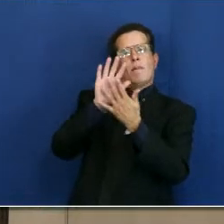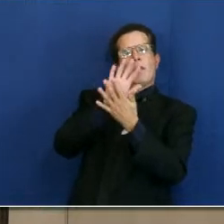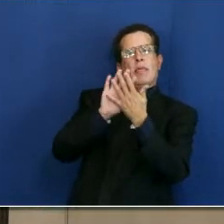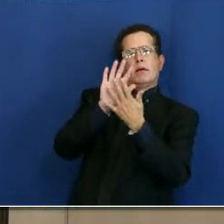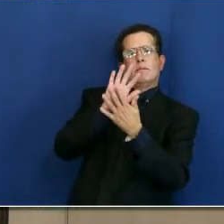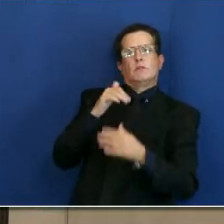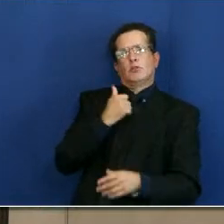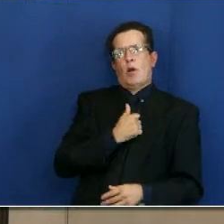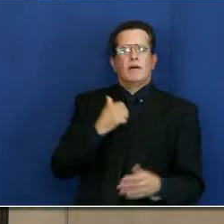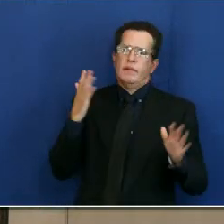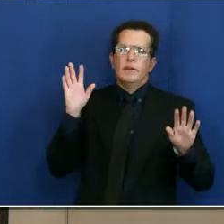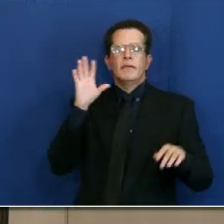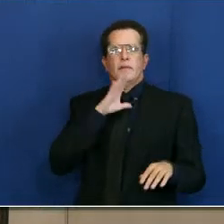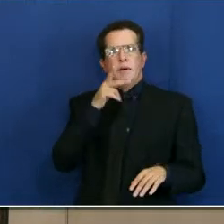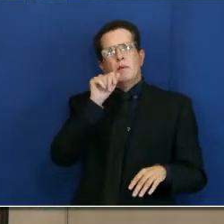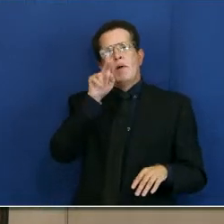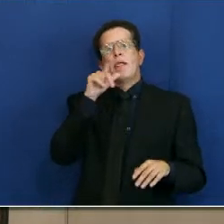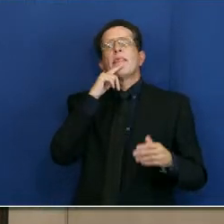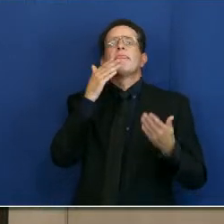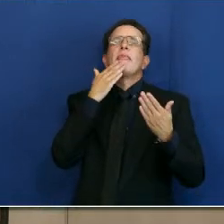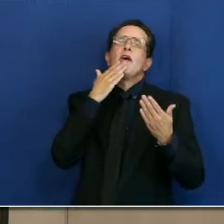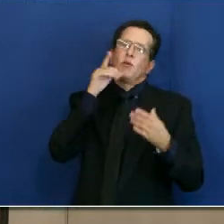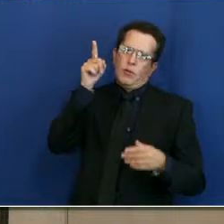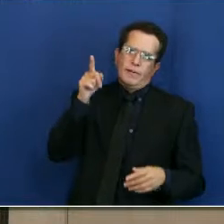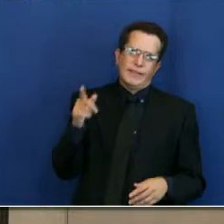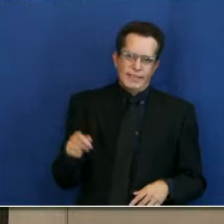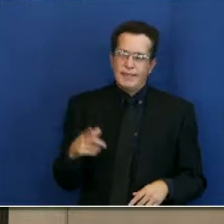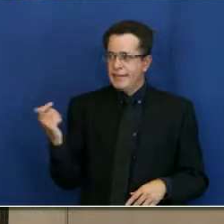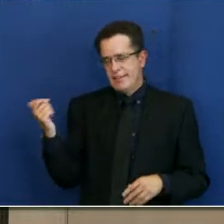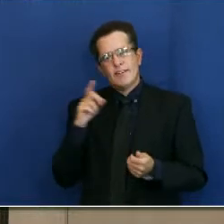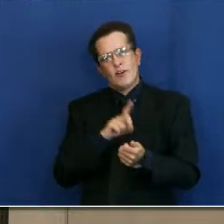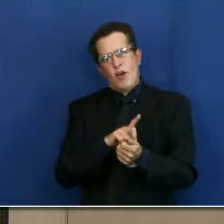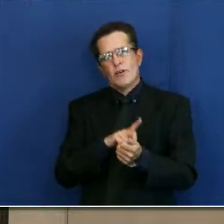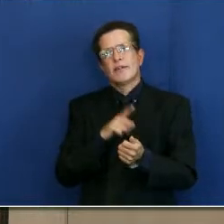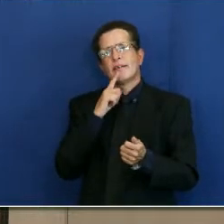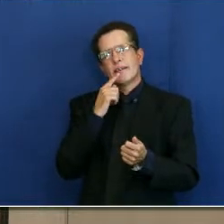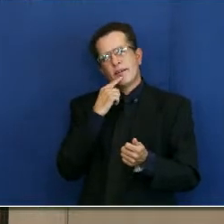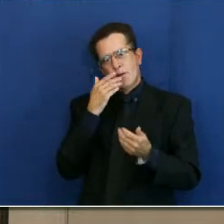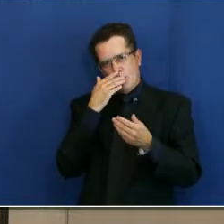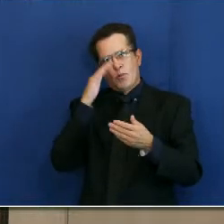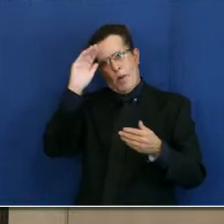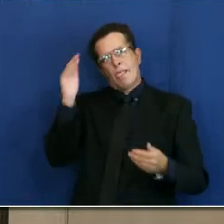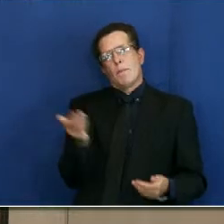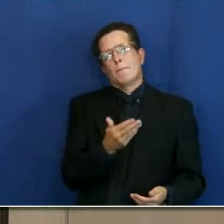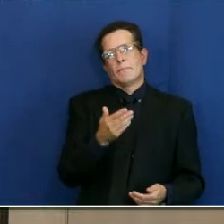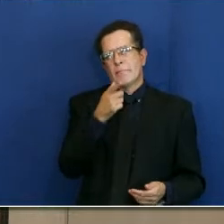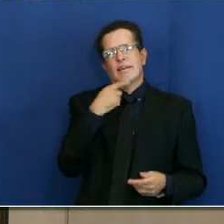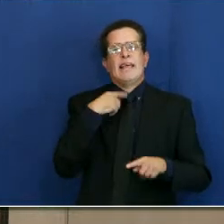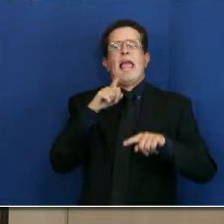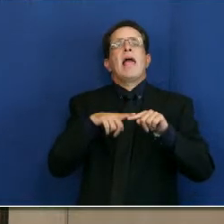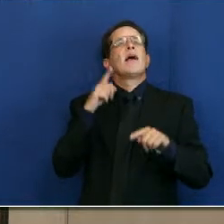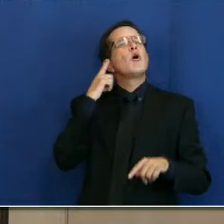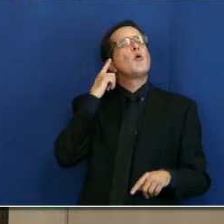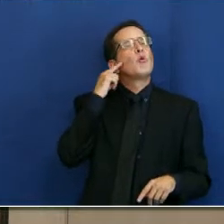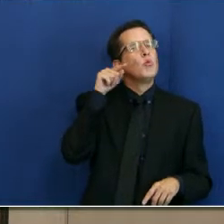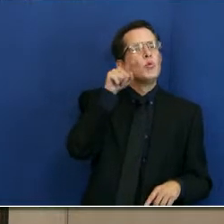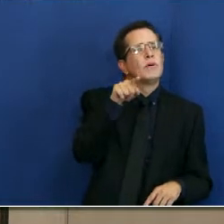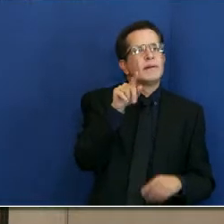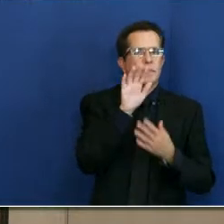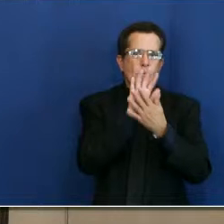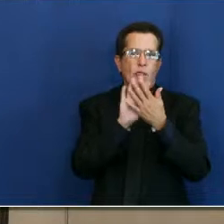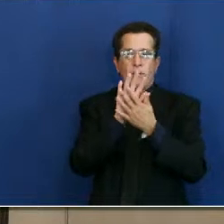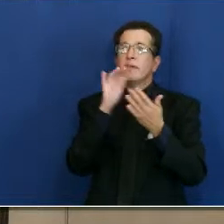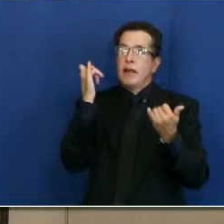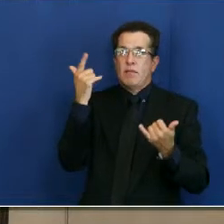okay. I'll let you go. Thank you. Oh, no, welcome to get your question. I just couldn't hear you. Oh, sorry about that. Can you hear me